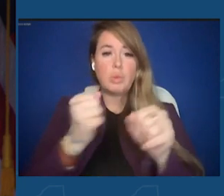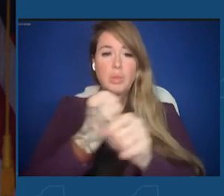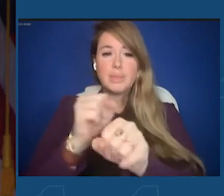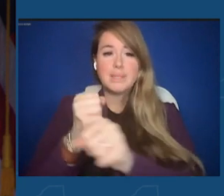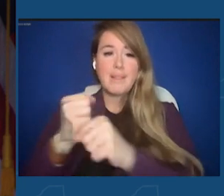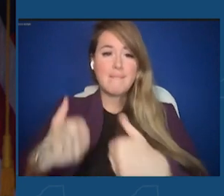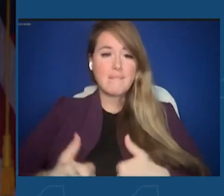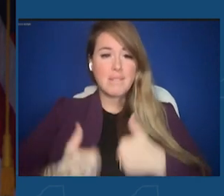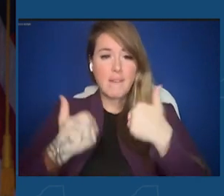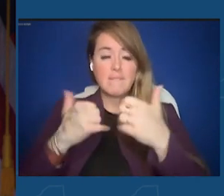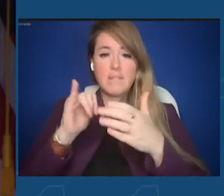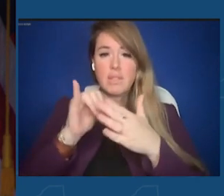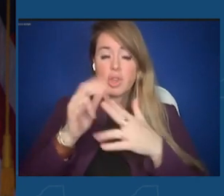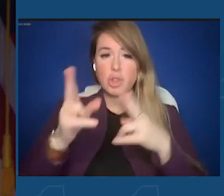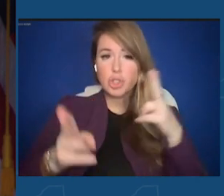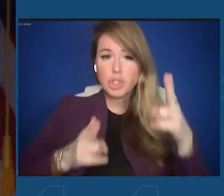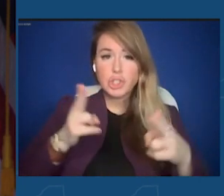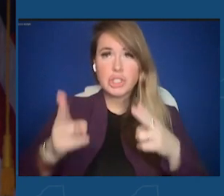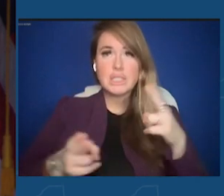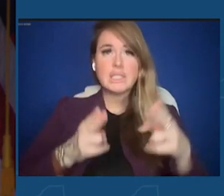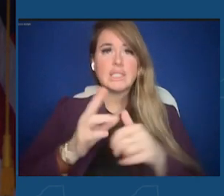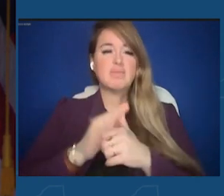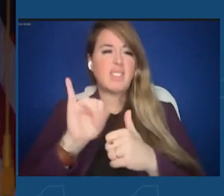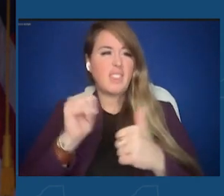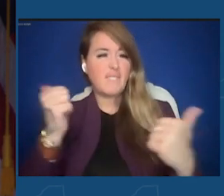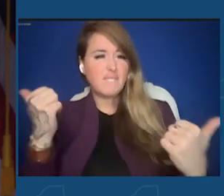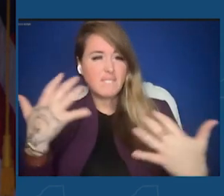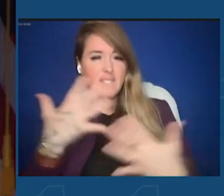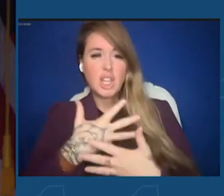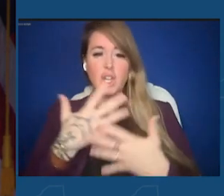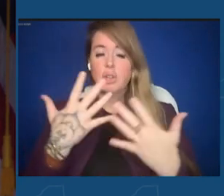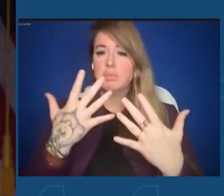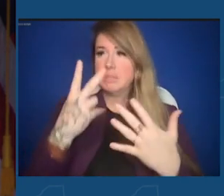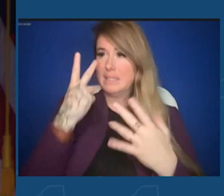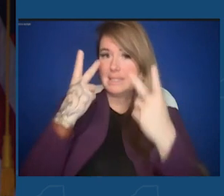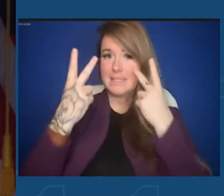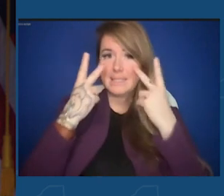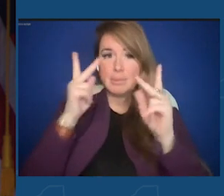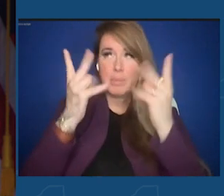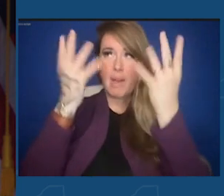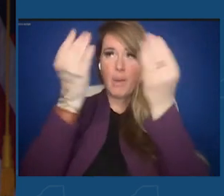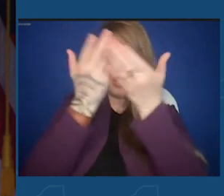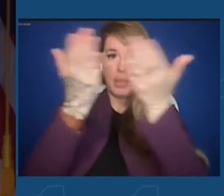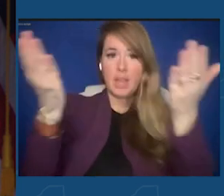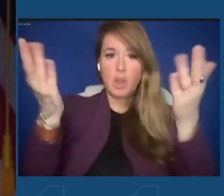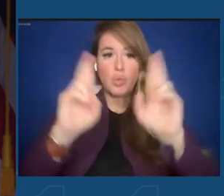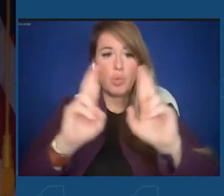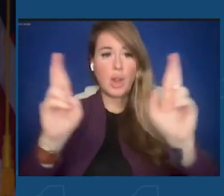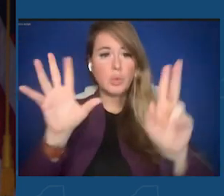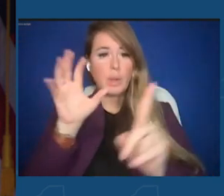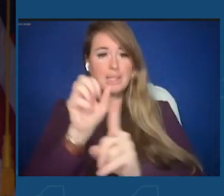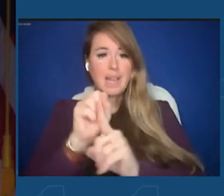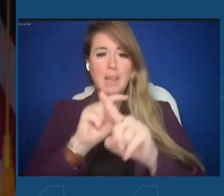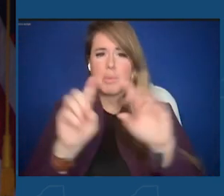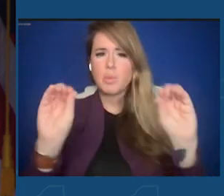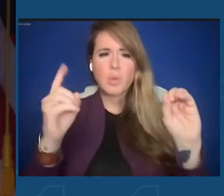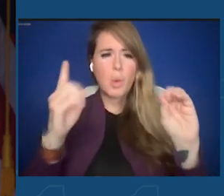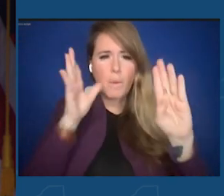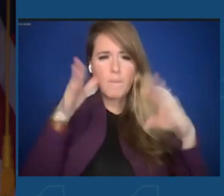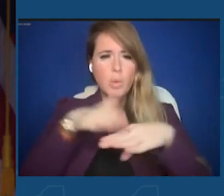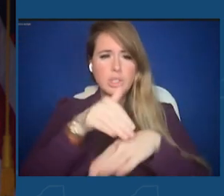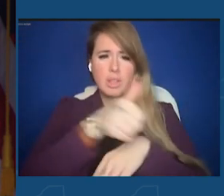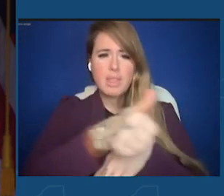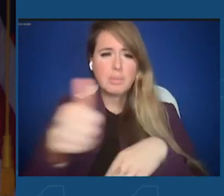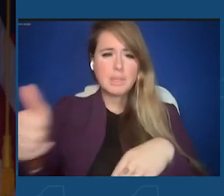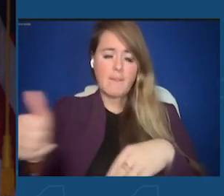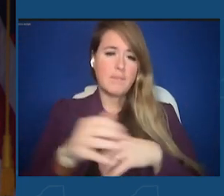The urgency, the fear, where there are others out there ready to attack them, but no one worried about themselves in a